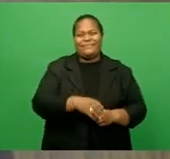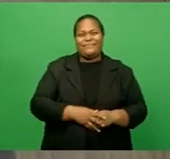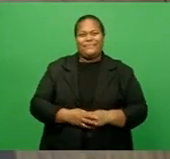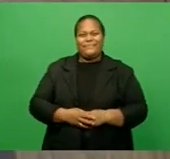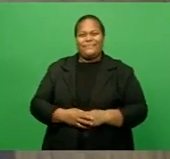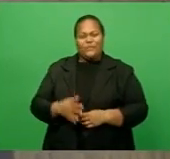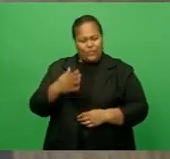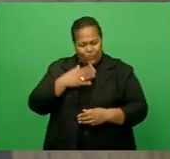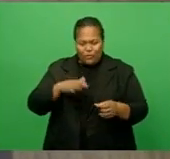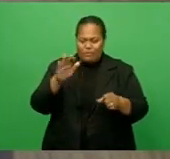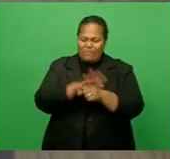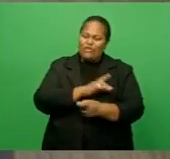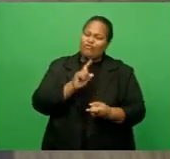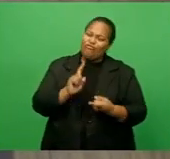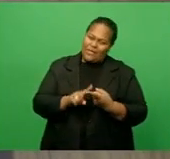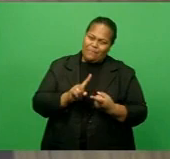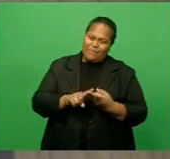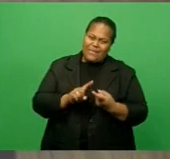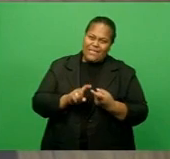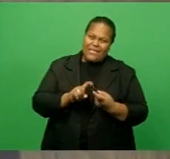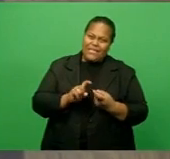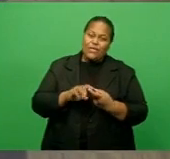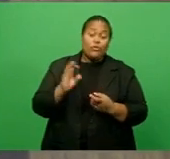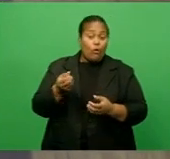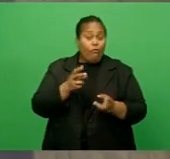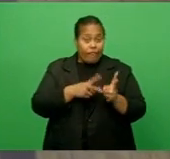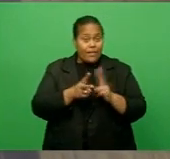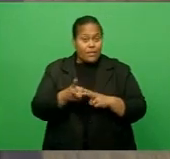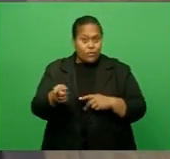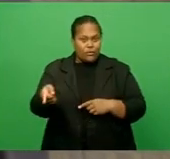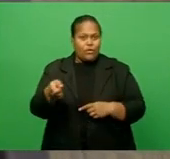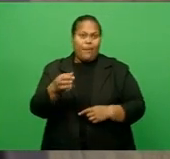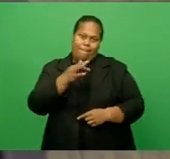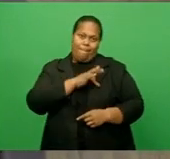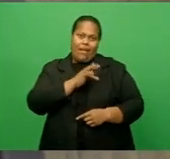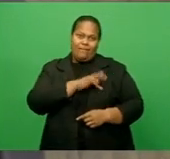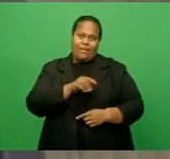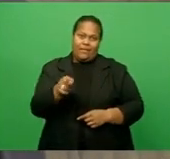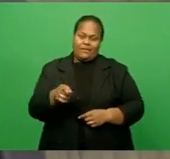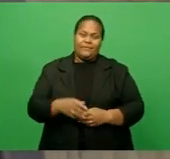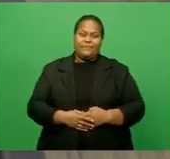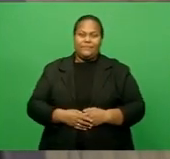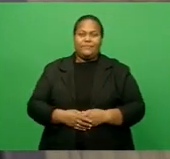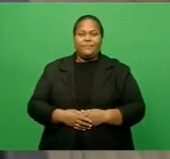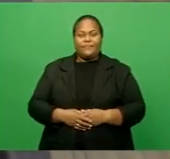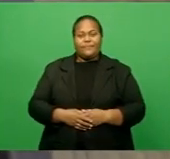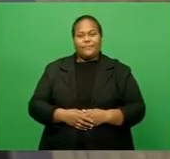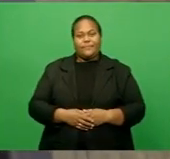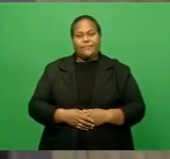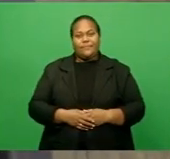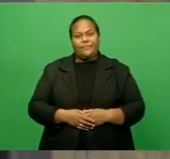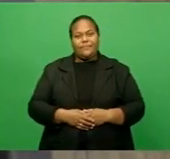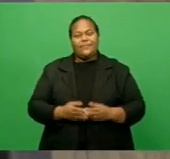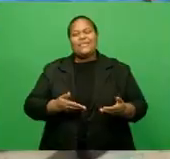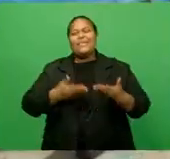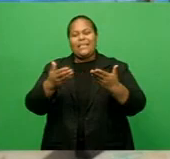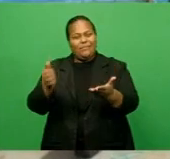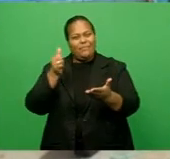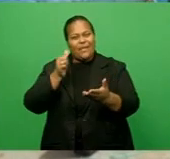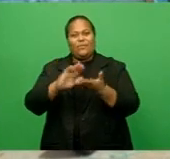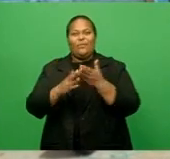as possible so that the villagers get some kind of advantage from me, like I'm giving back to the